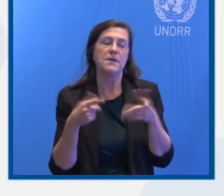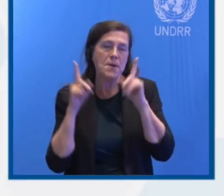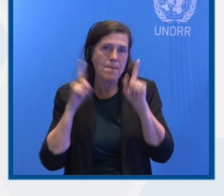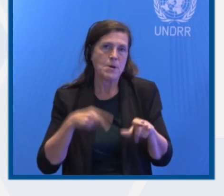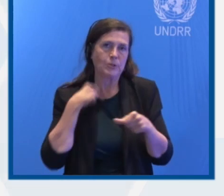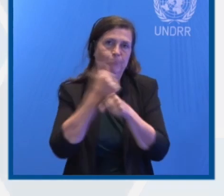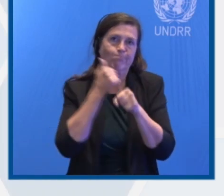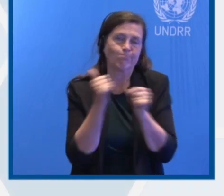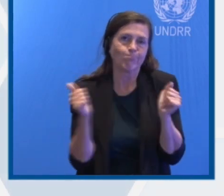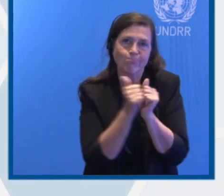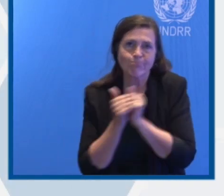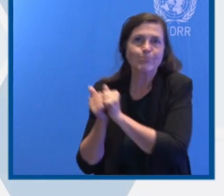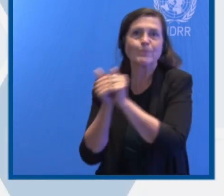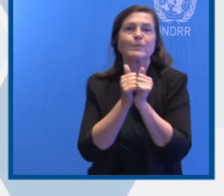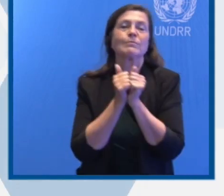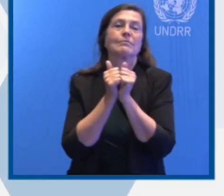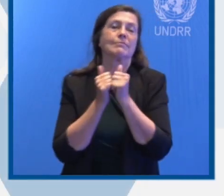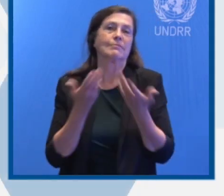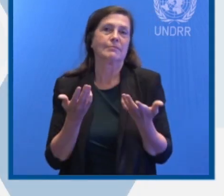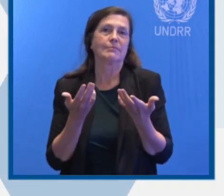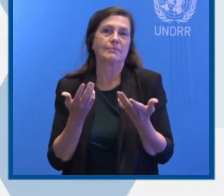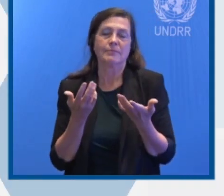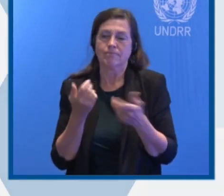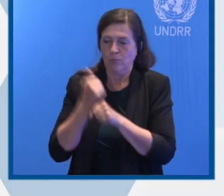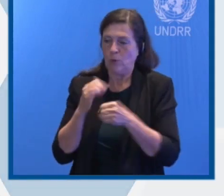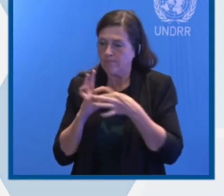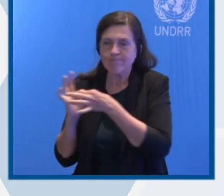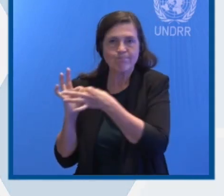cooperate. We need to work together because